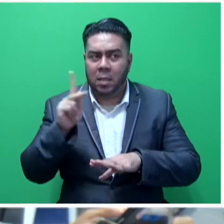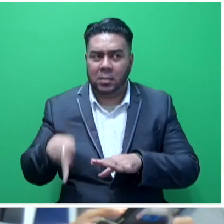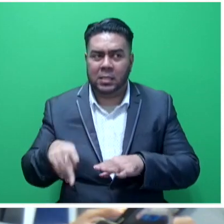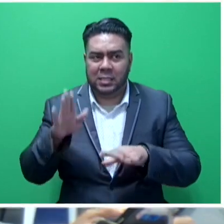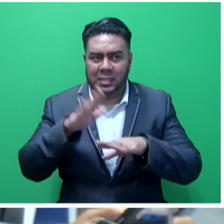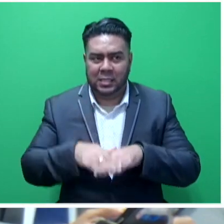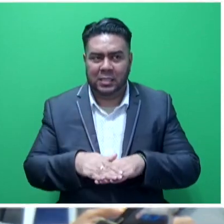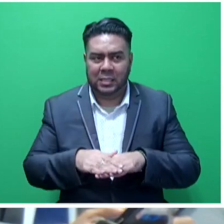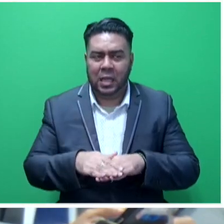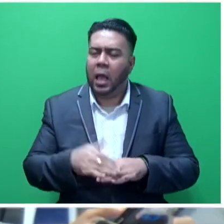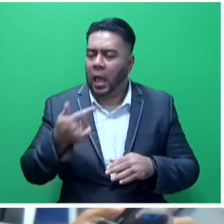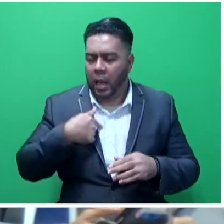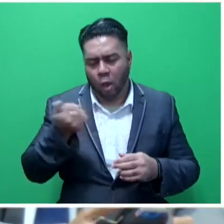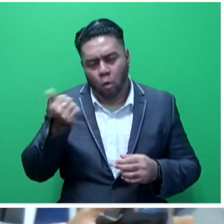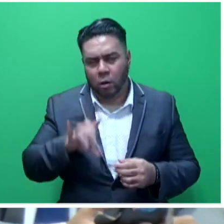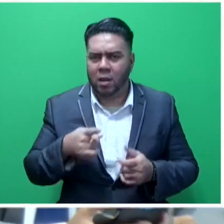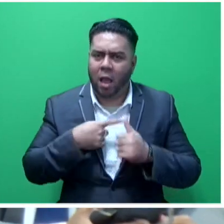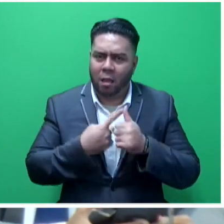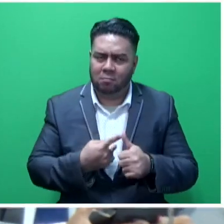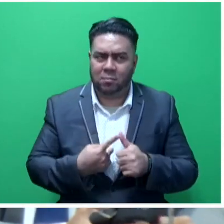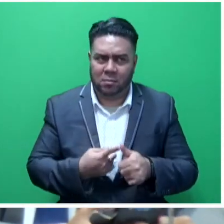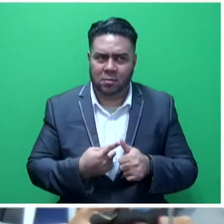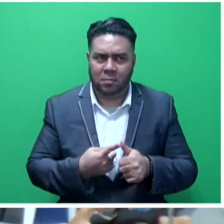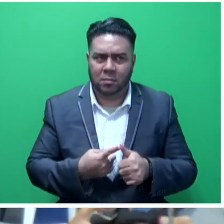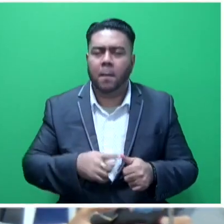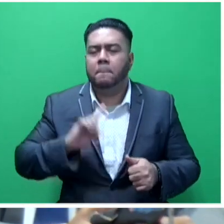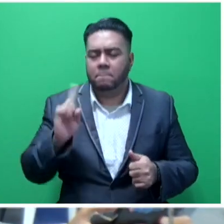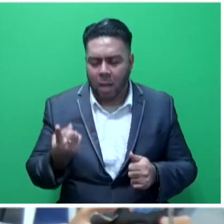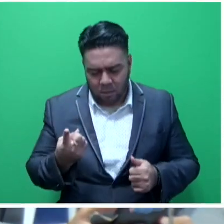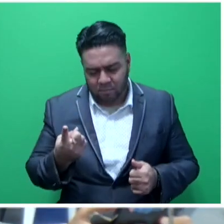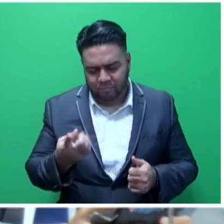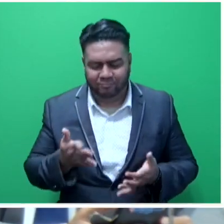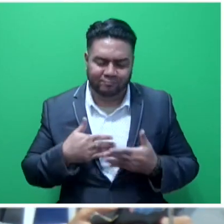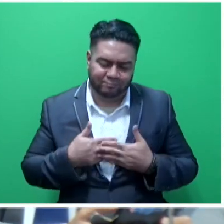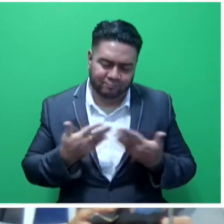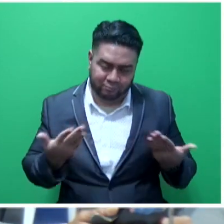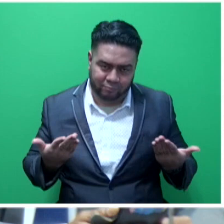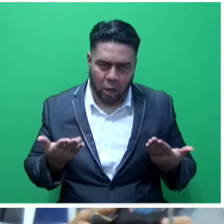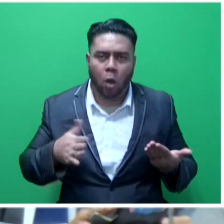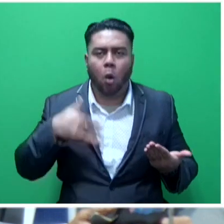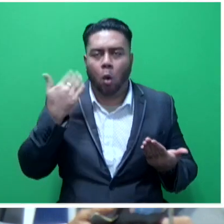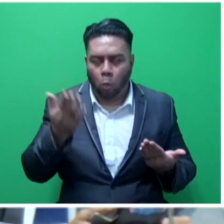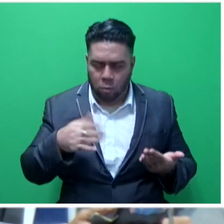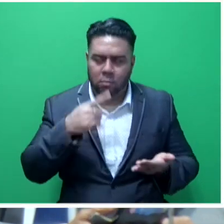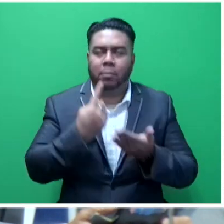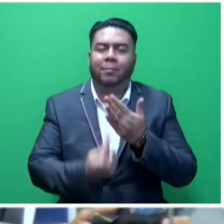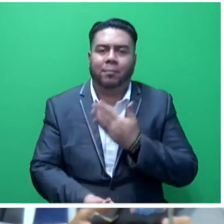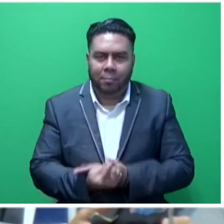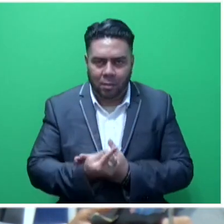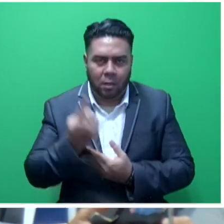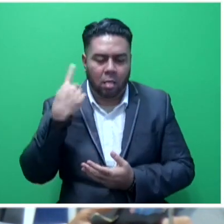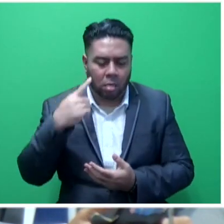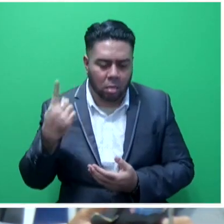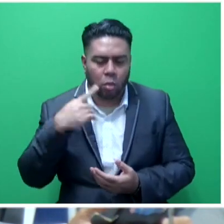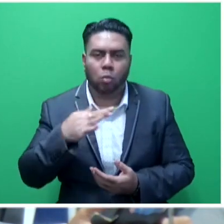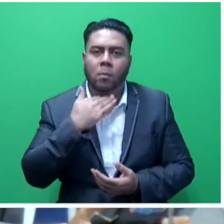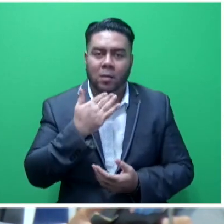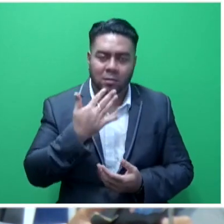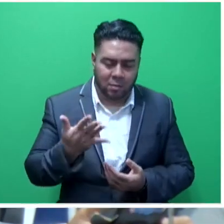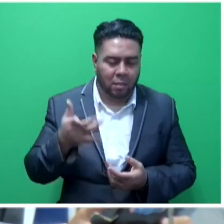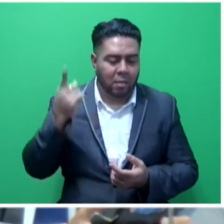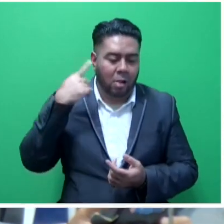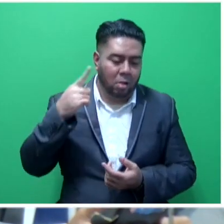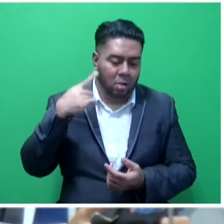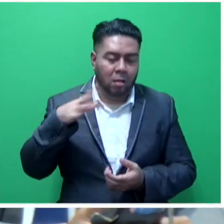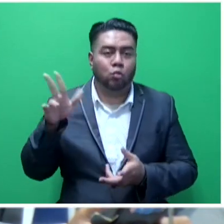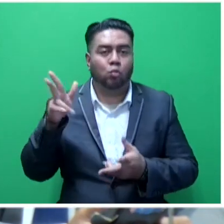and I responded to this. But anyway, I mean, always this happens, they don't listen to